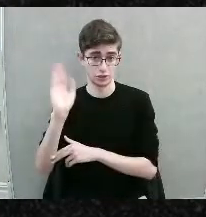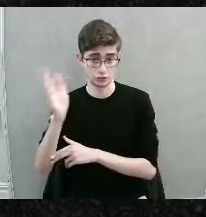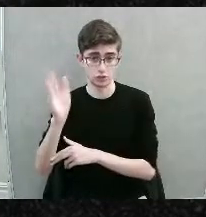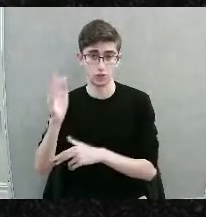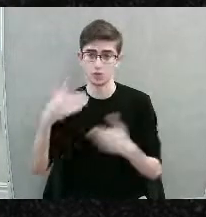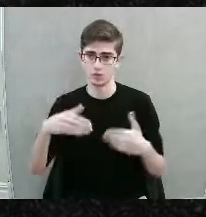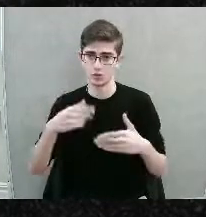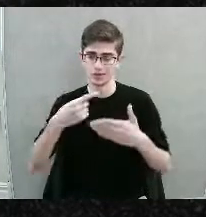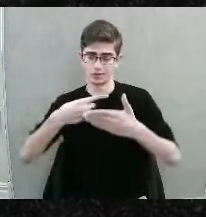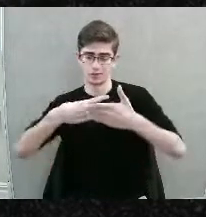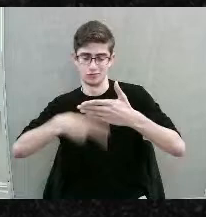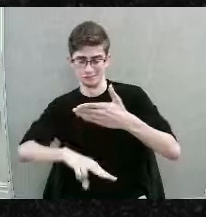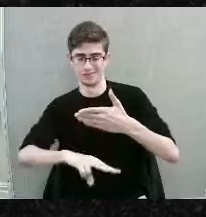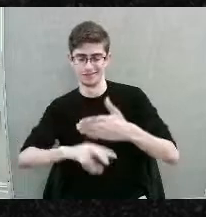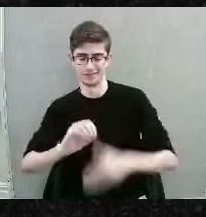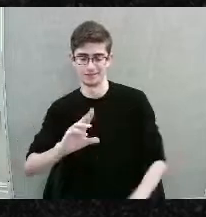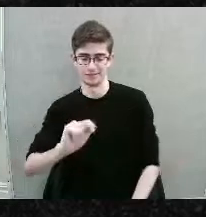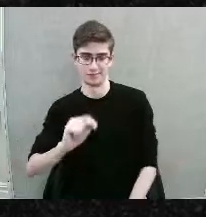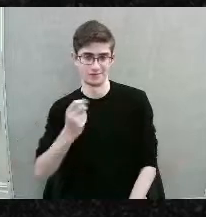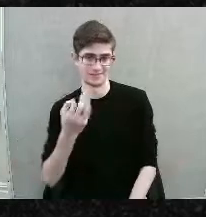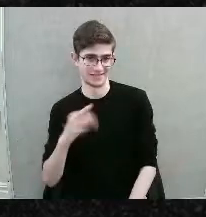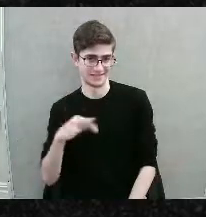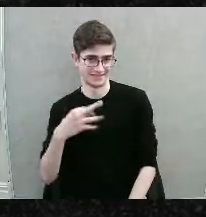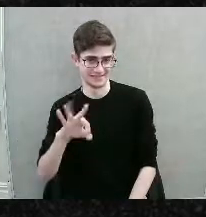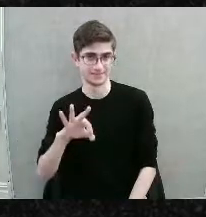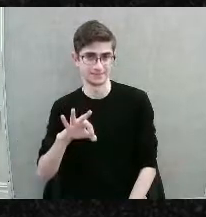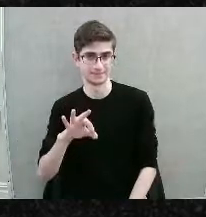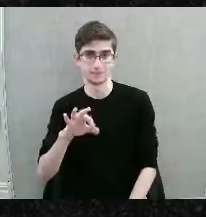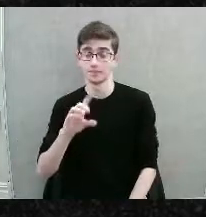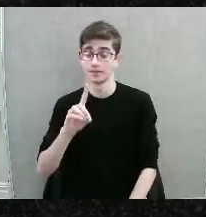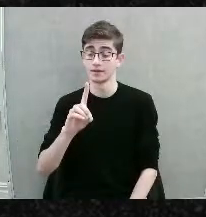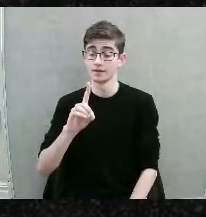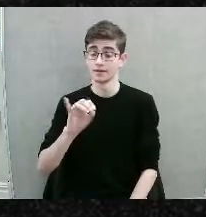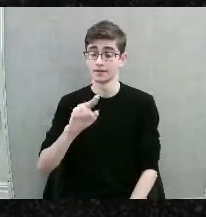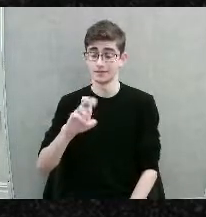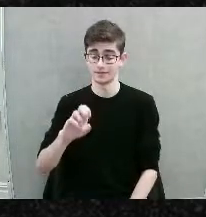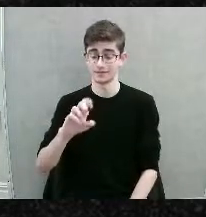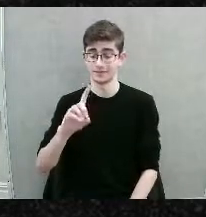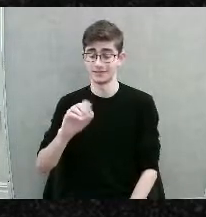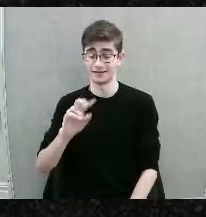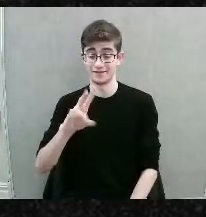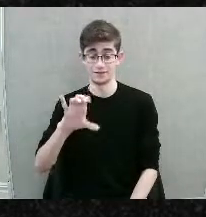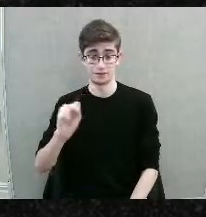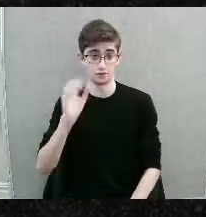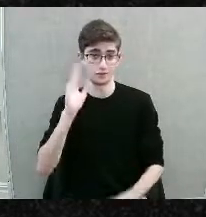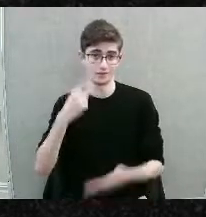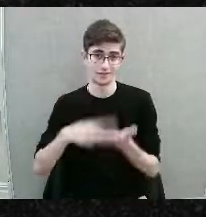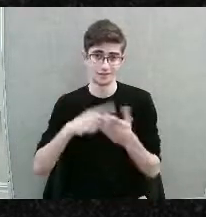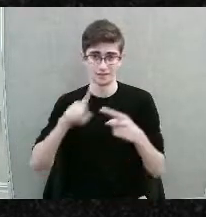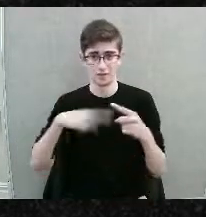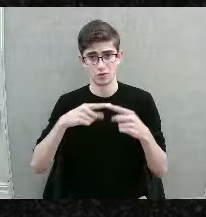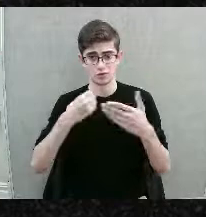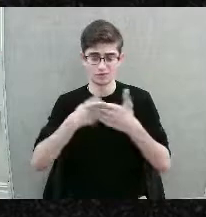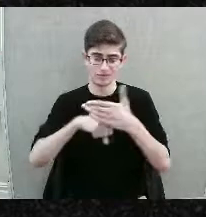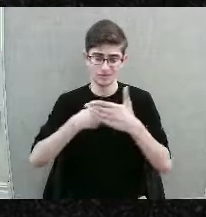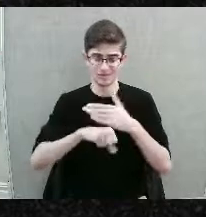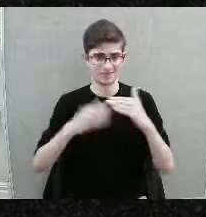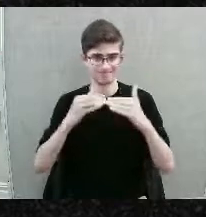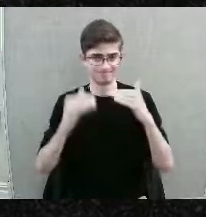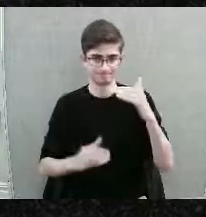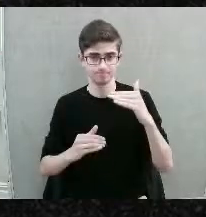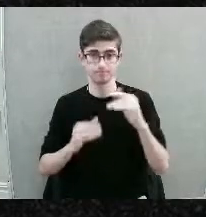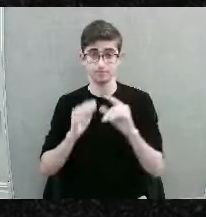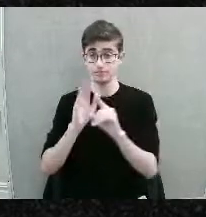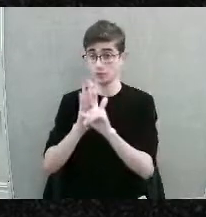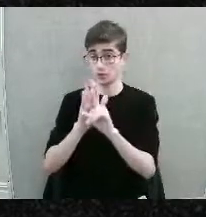October 19th, and Donaine Davis will speak about reproductive injustice, Professor Davis's